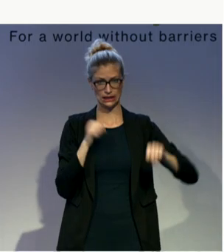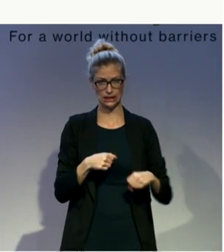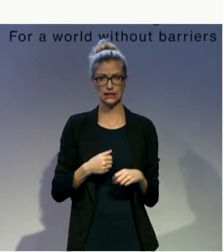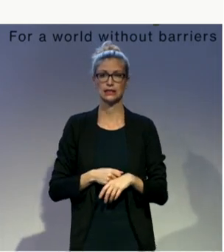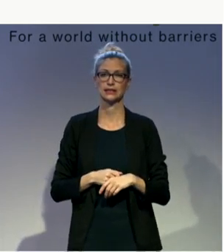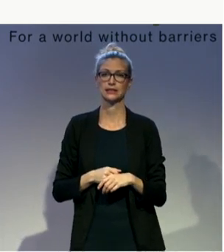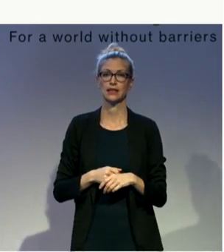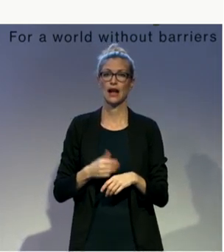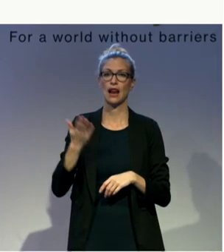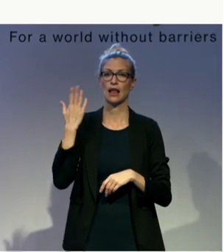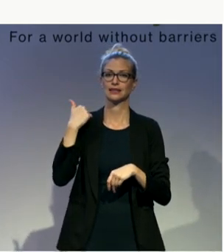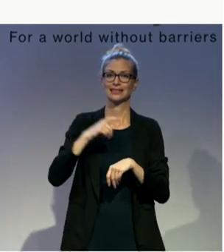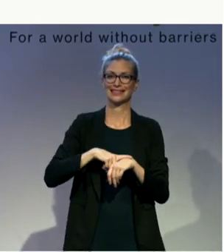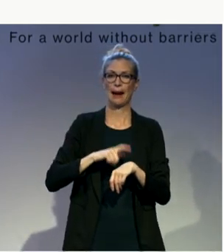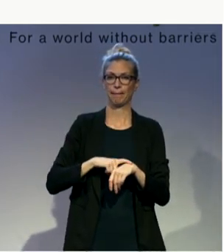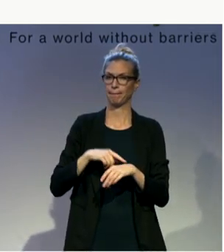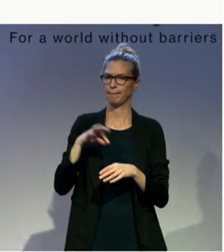any excuses